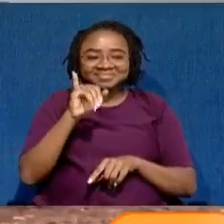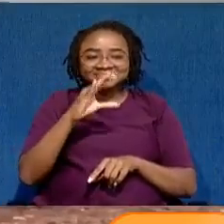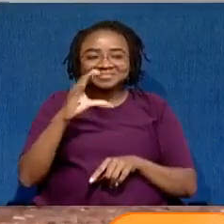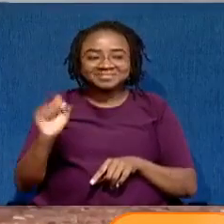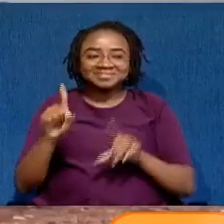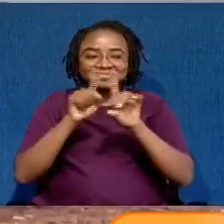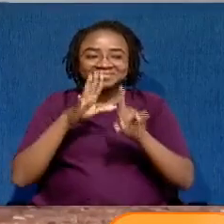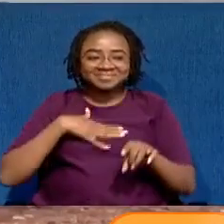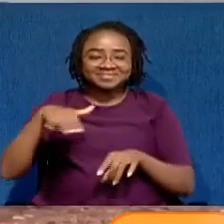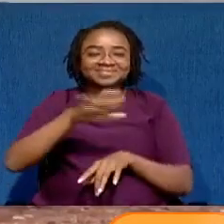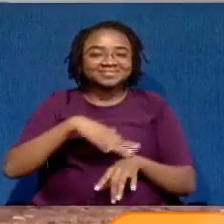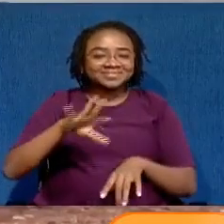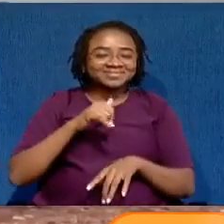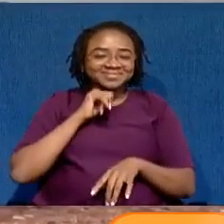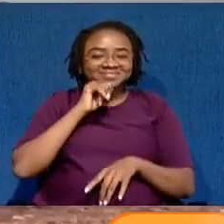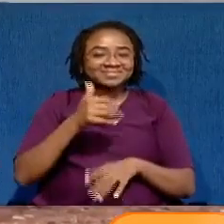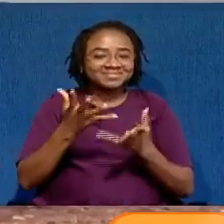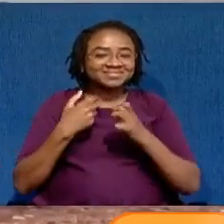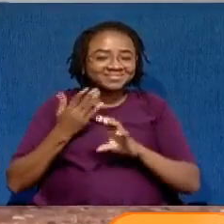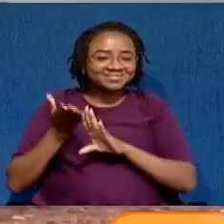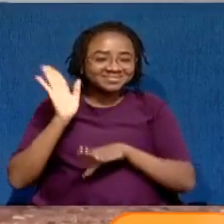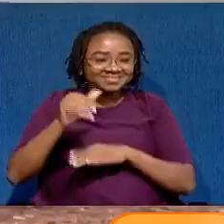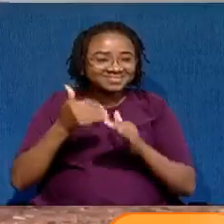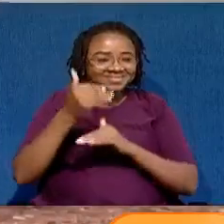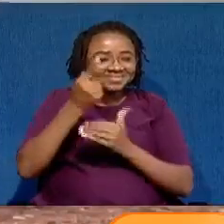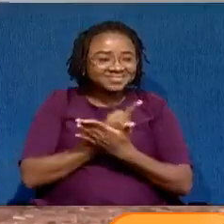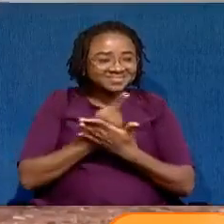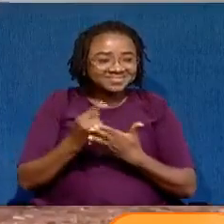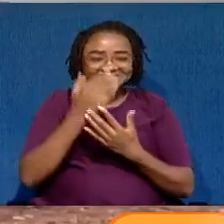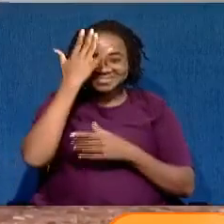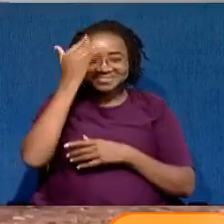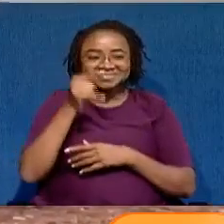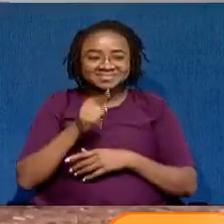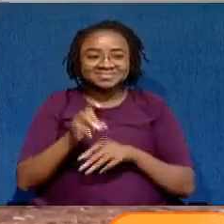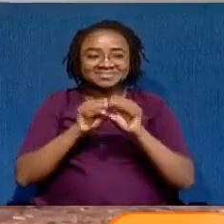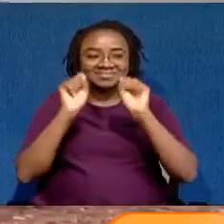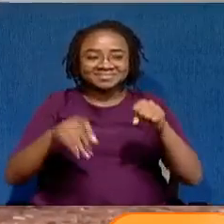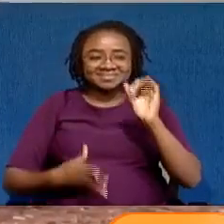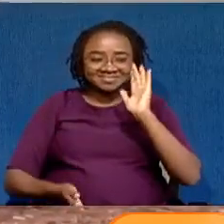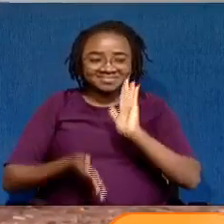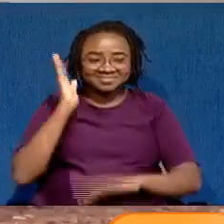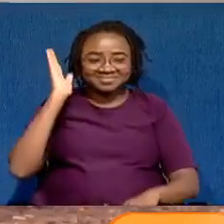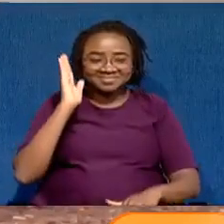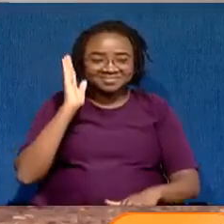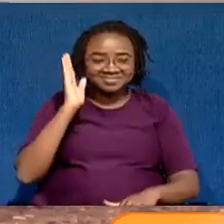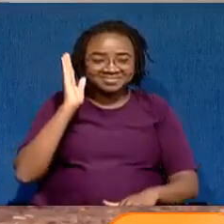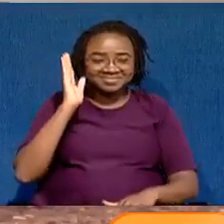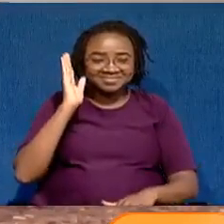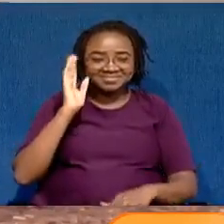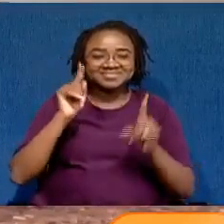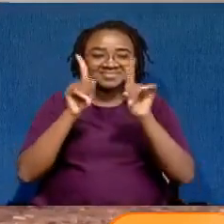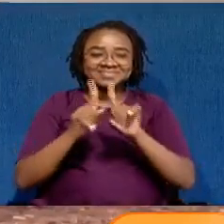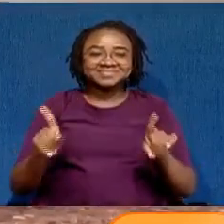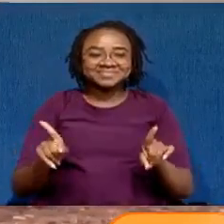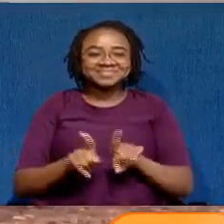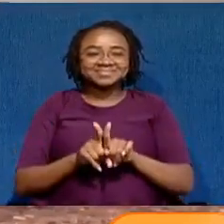unit, I necessarily don't have to come back after a week, because they have automated the system. And with this